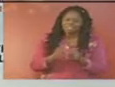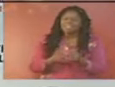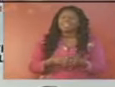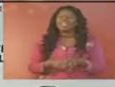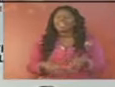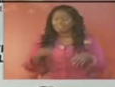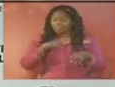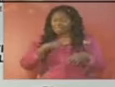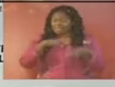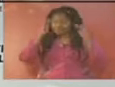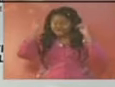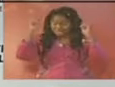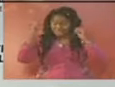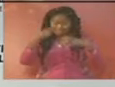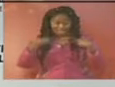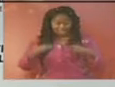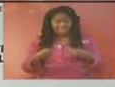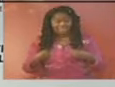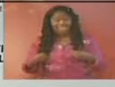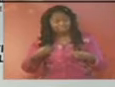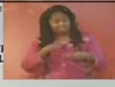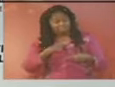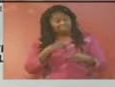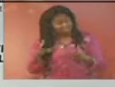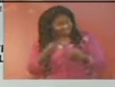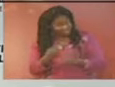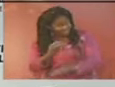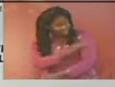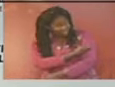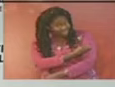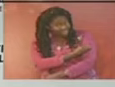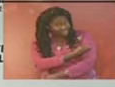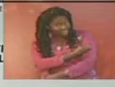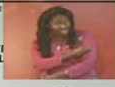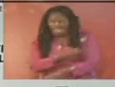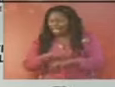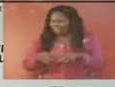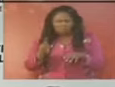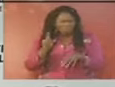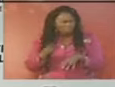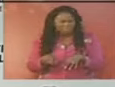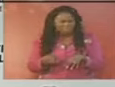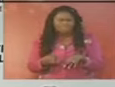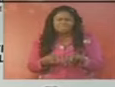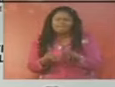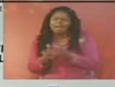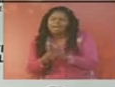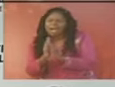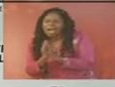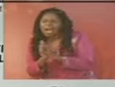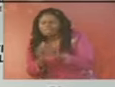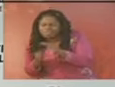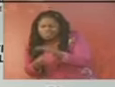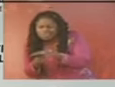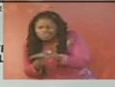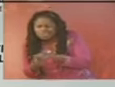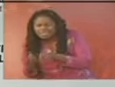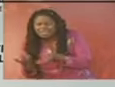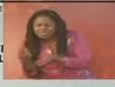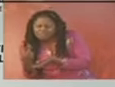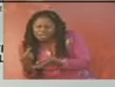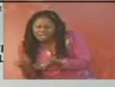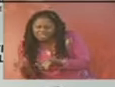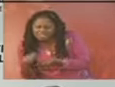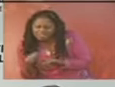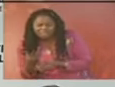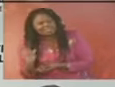yes. Both healthcare worker and... Without pulling strings, right? No. I am over 60, I am diabetic. And you're a healthcare worker. And I'm a healthcare